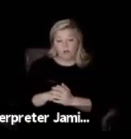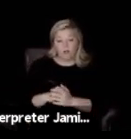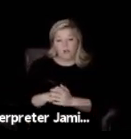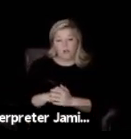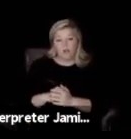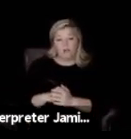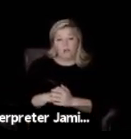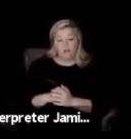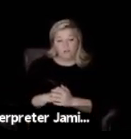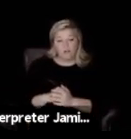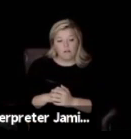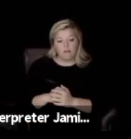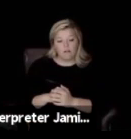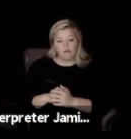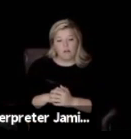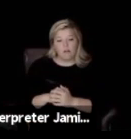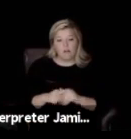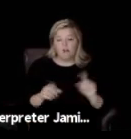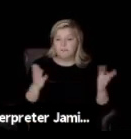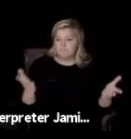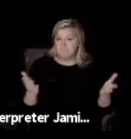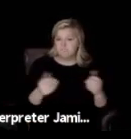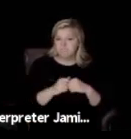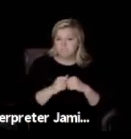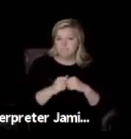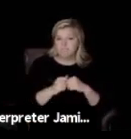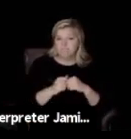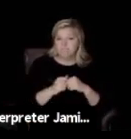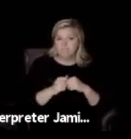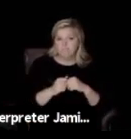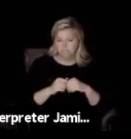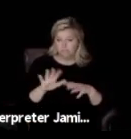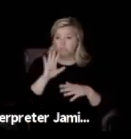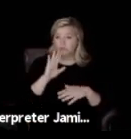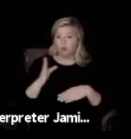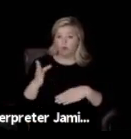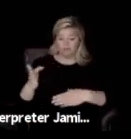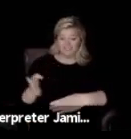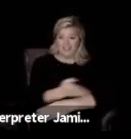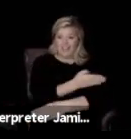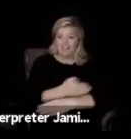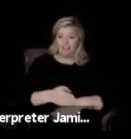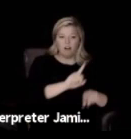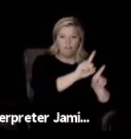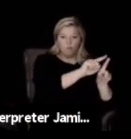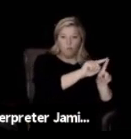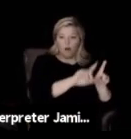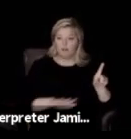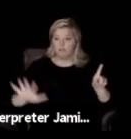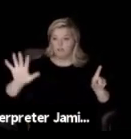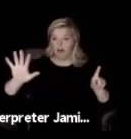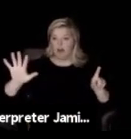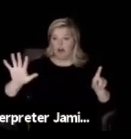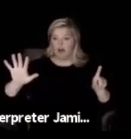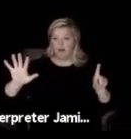you, can you tell me from a 1 to 5, how many of you